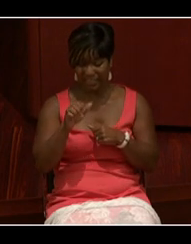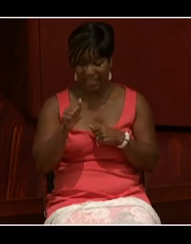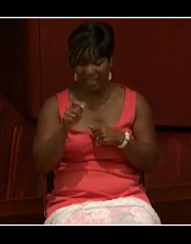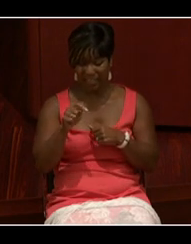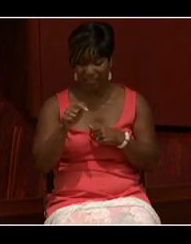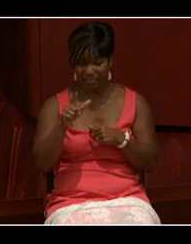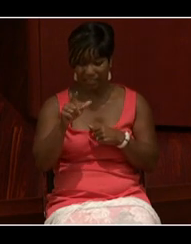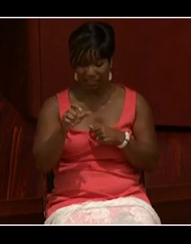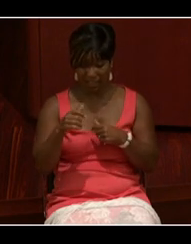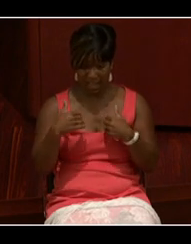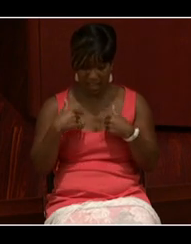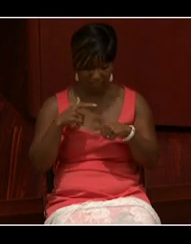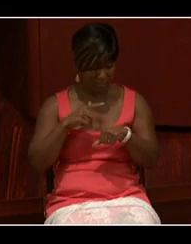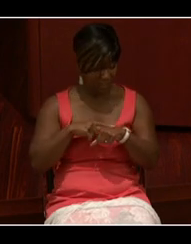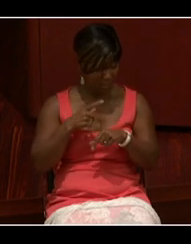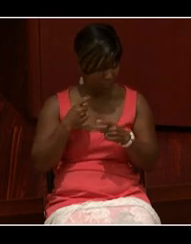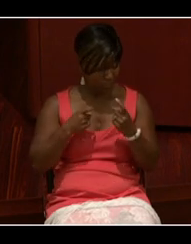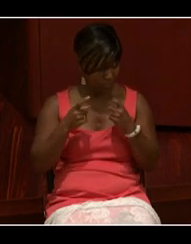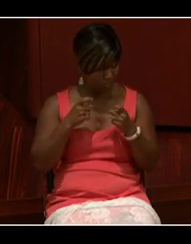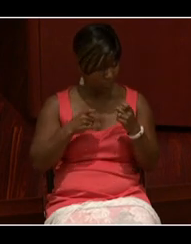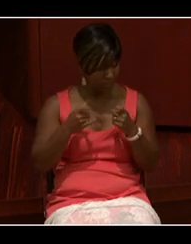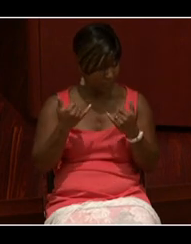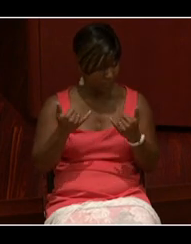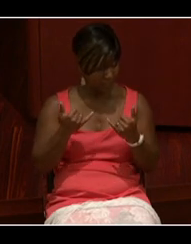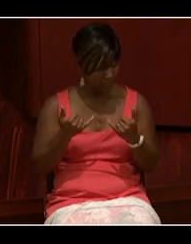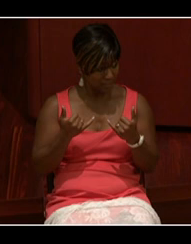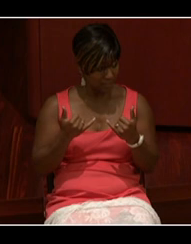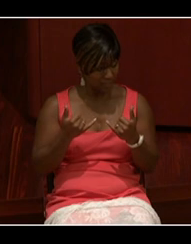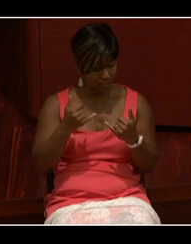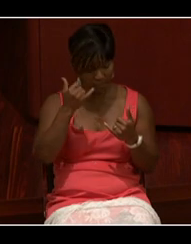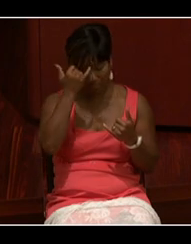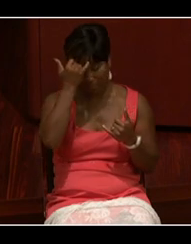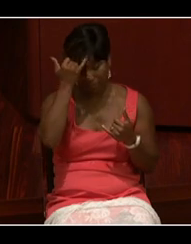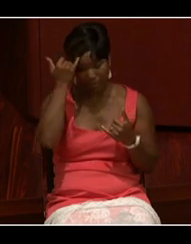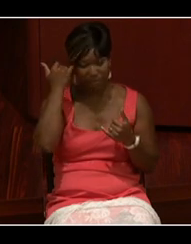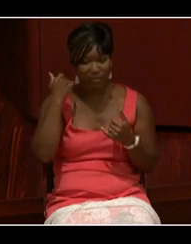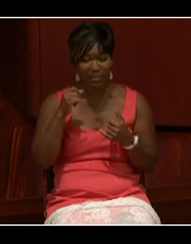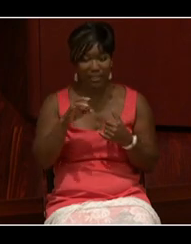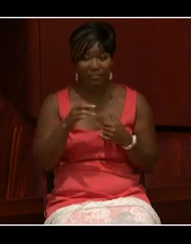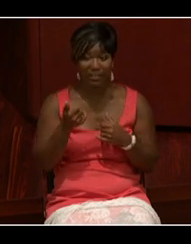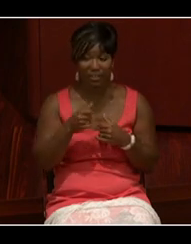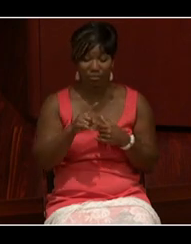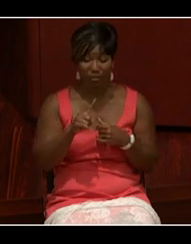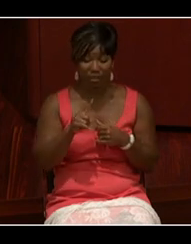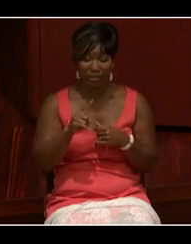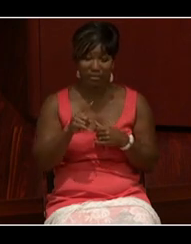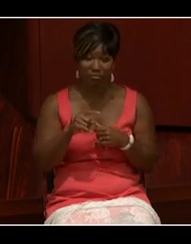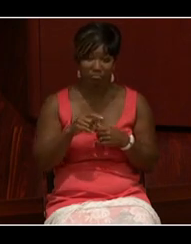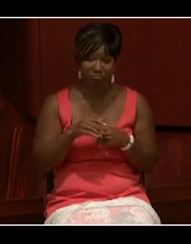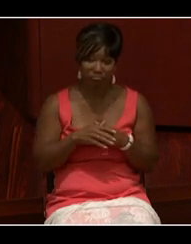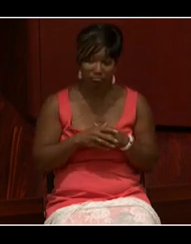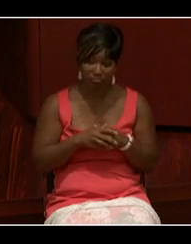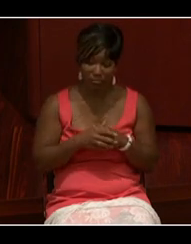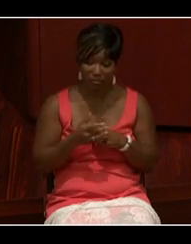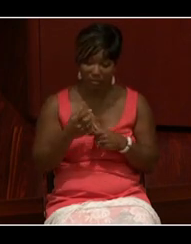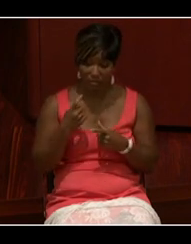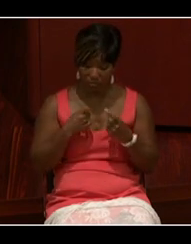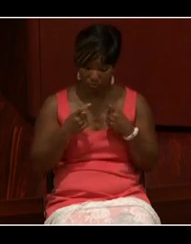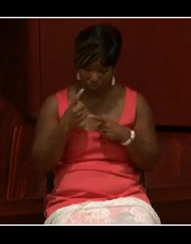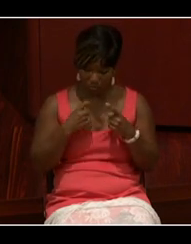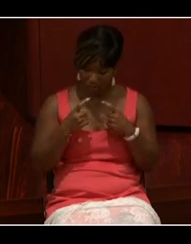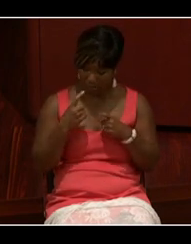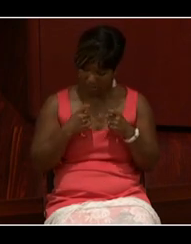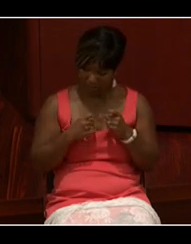We have time for questions now. If anyone has any questions,